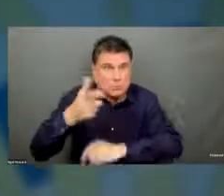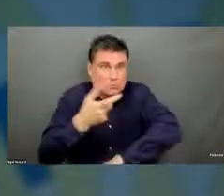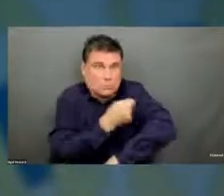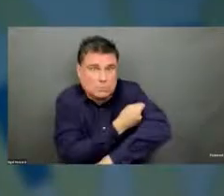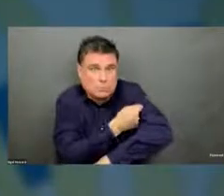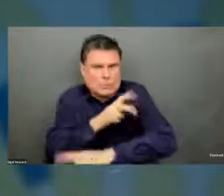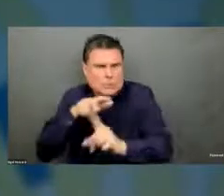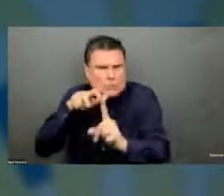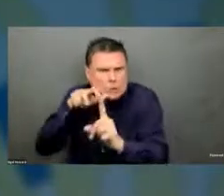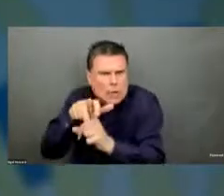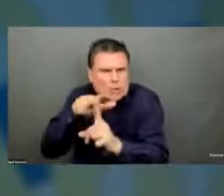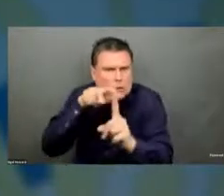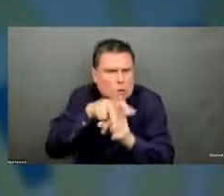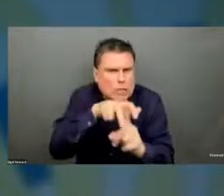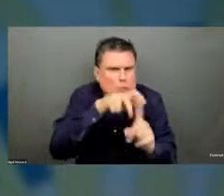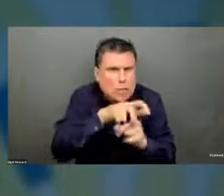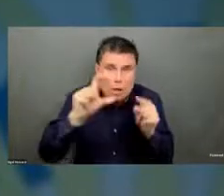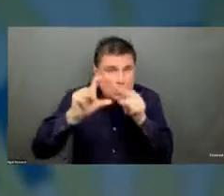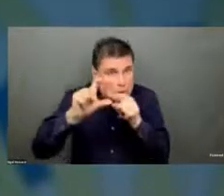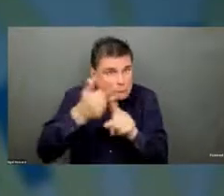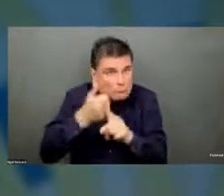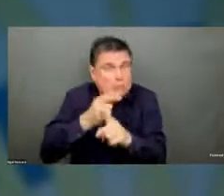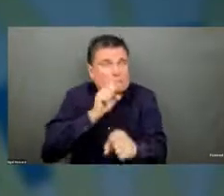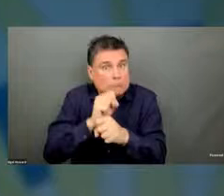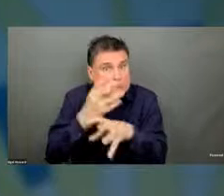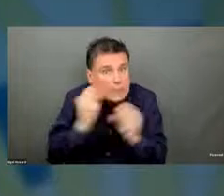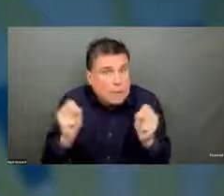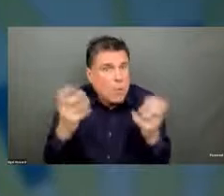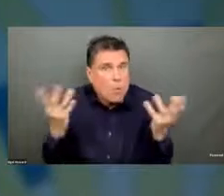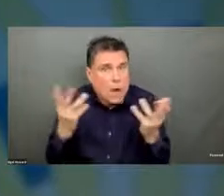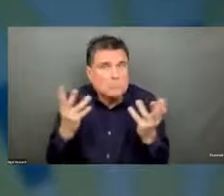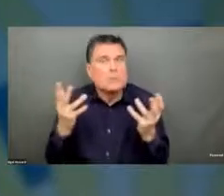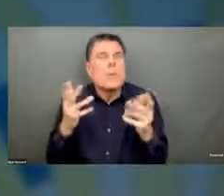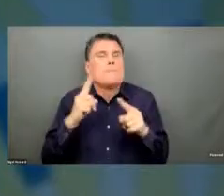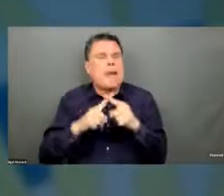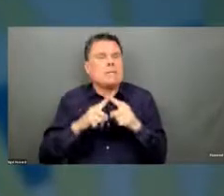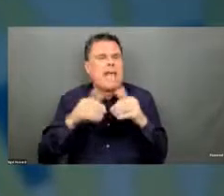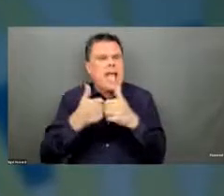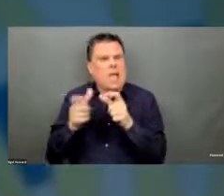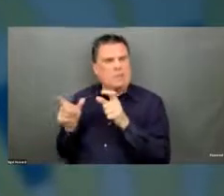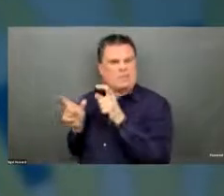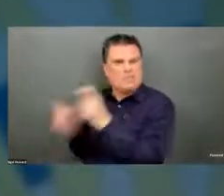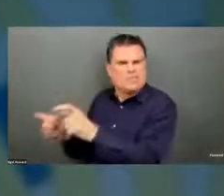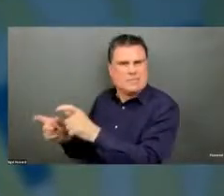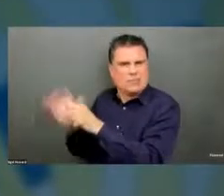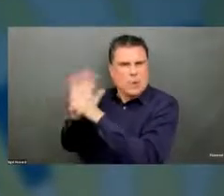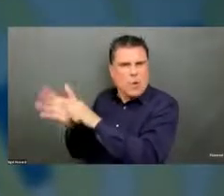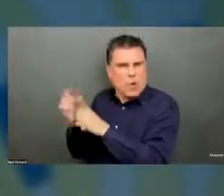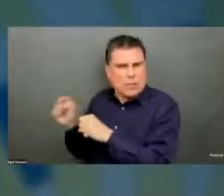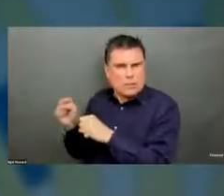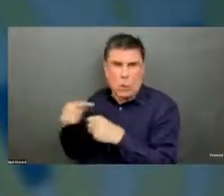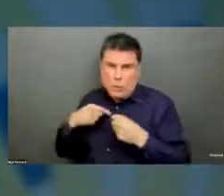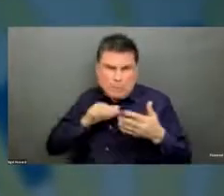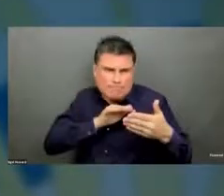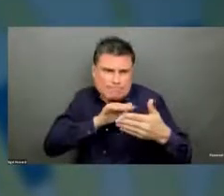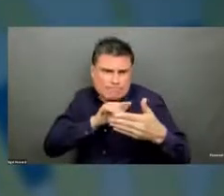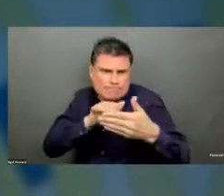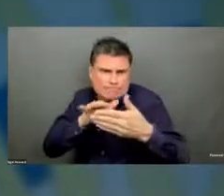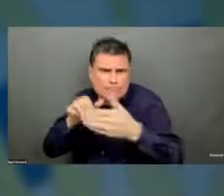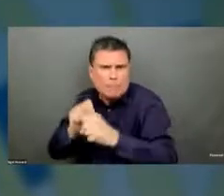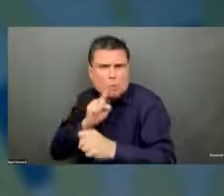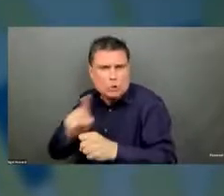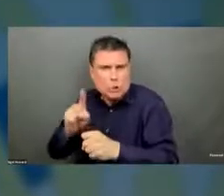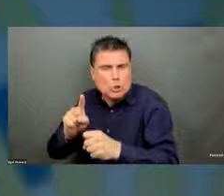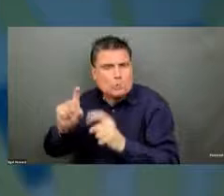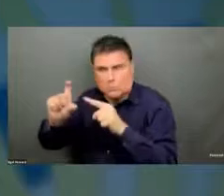impact of the virus. And this work has allowed us to understand the protection that we get even in situations